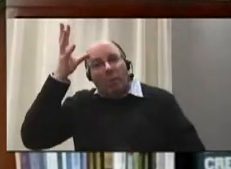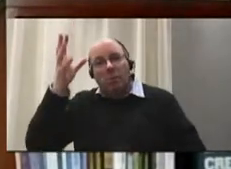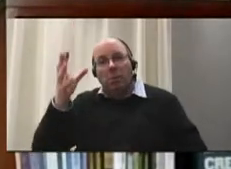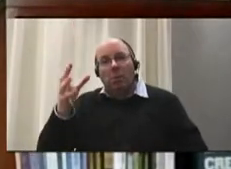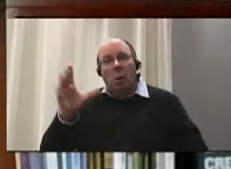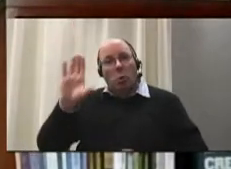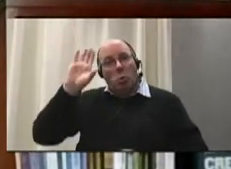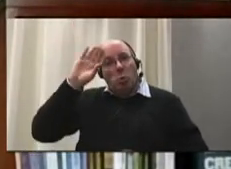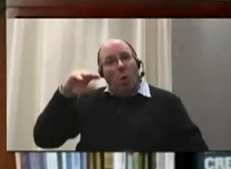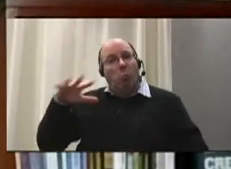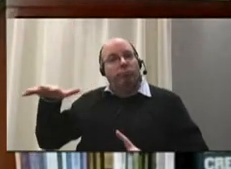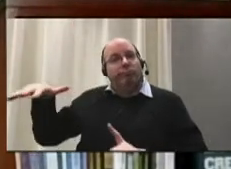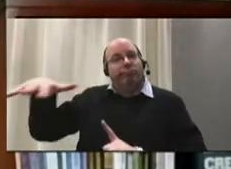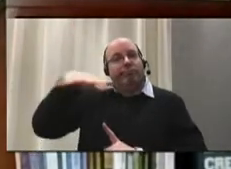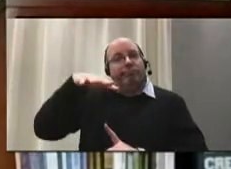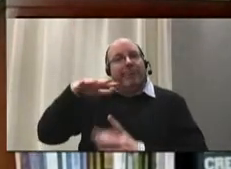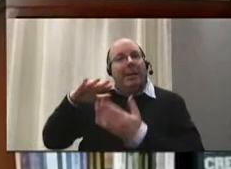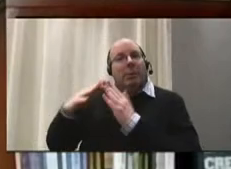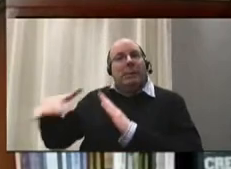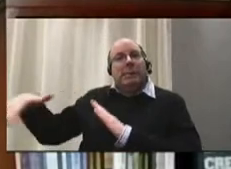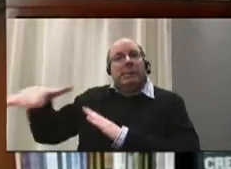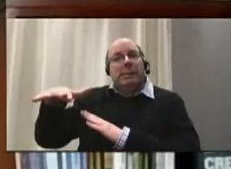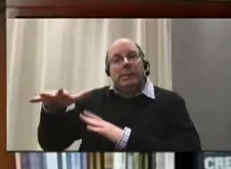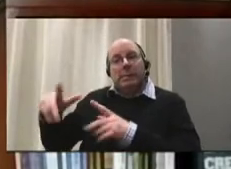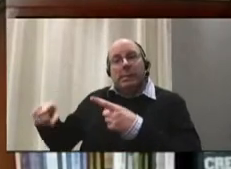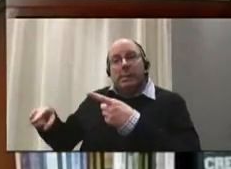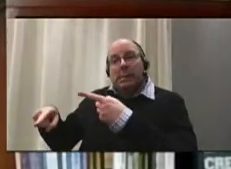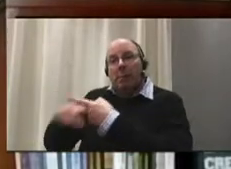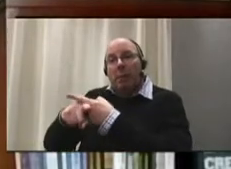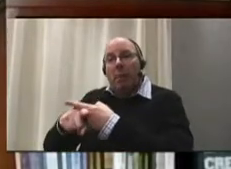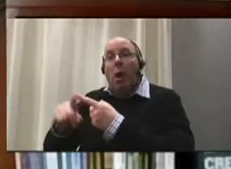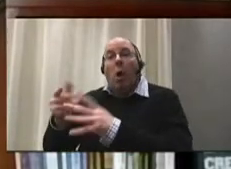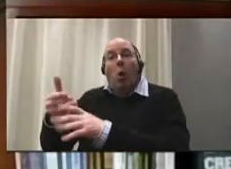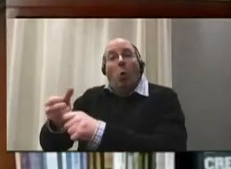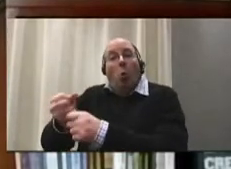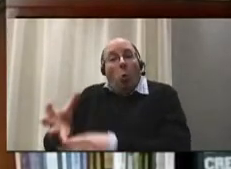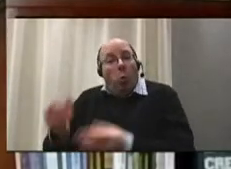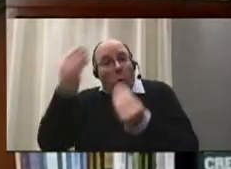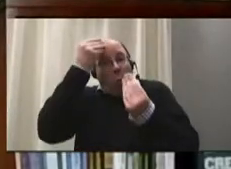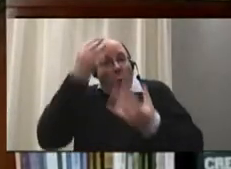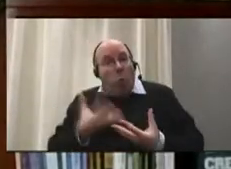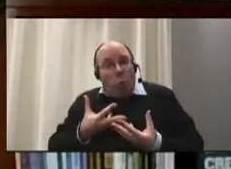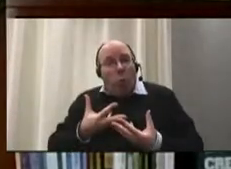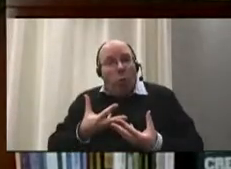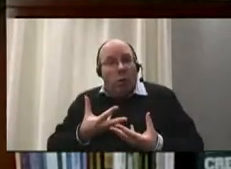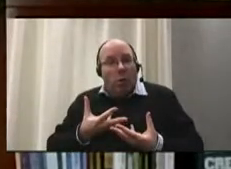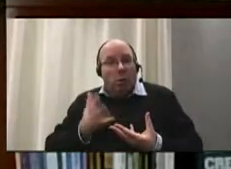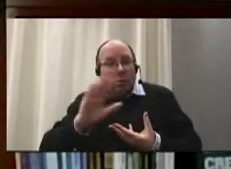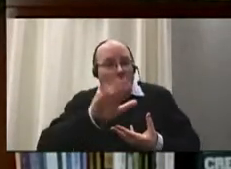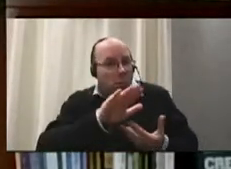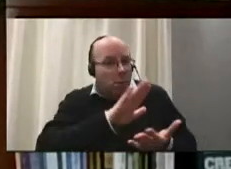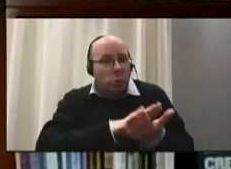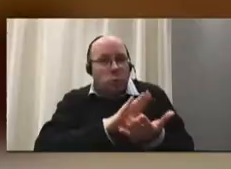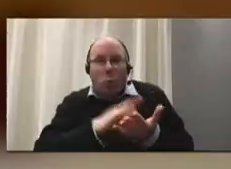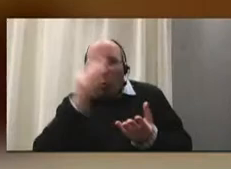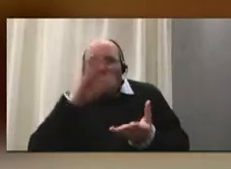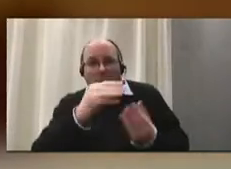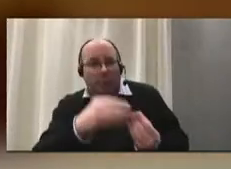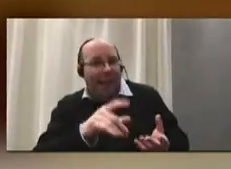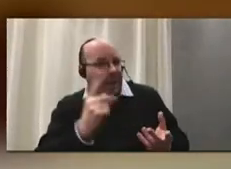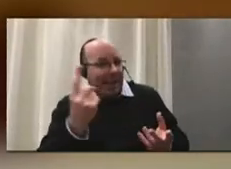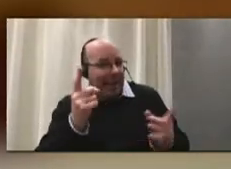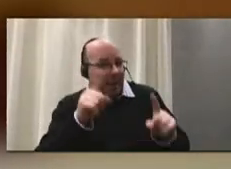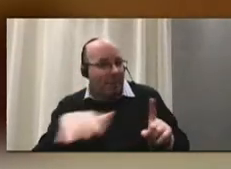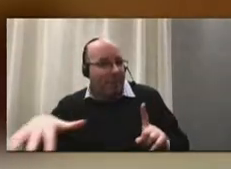a community, let us know what we can do or alert the school to it so that we can get in front of it. Because— So Monifa, can I